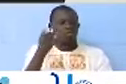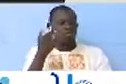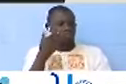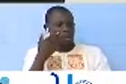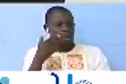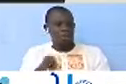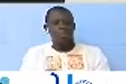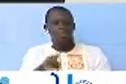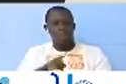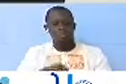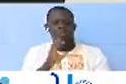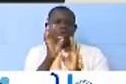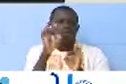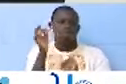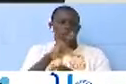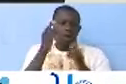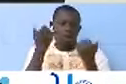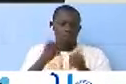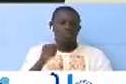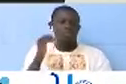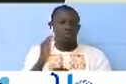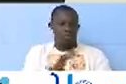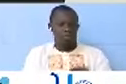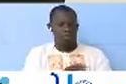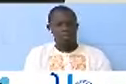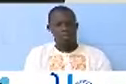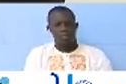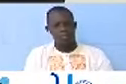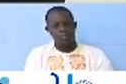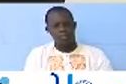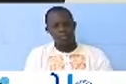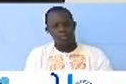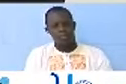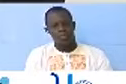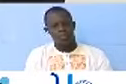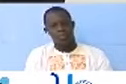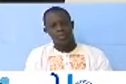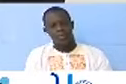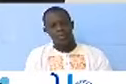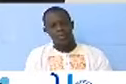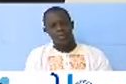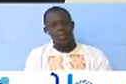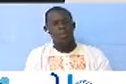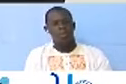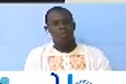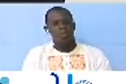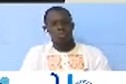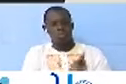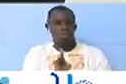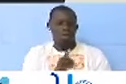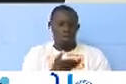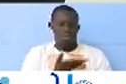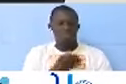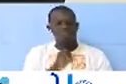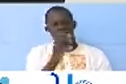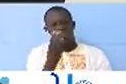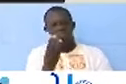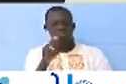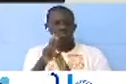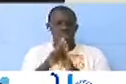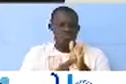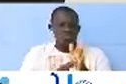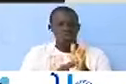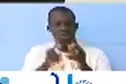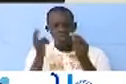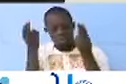loyati mbate counsel de membe tambile la sede andro nyati do ngala je pour ke dannam. Bismillah. We have a few rules and regulations here at the